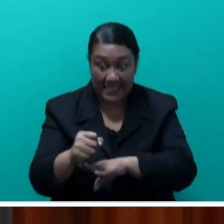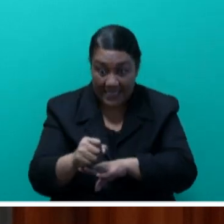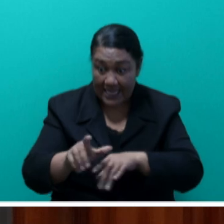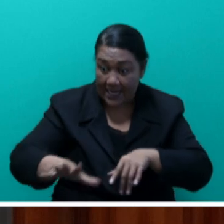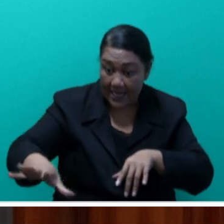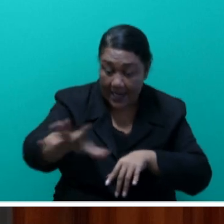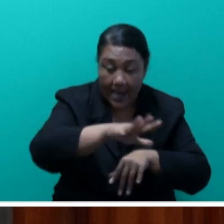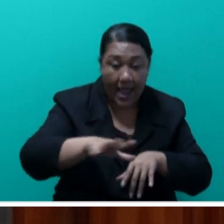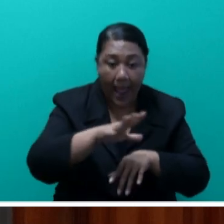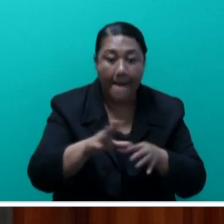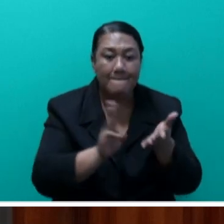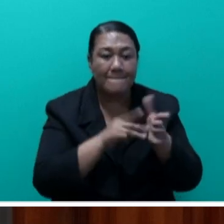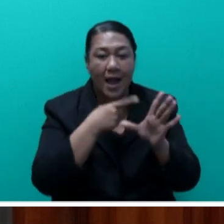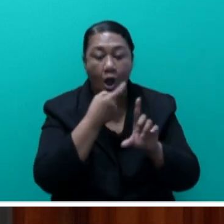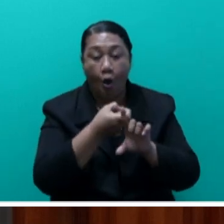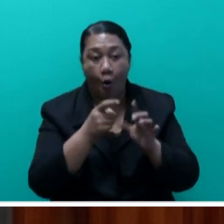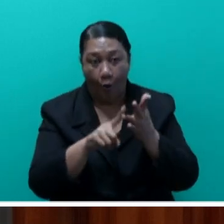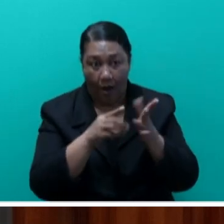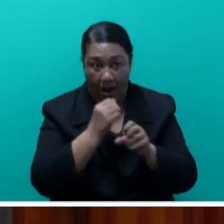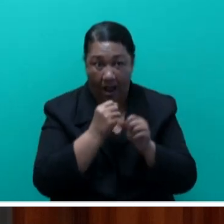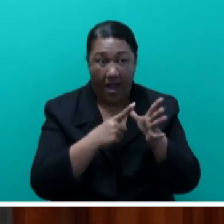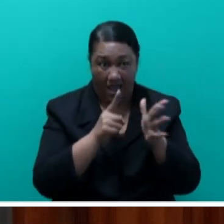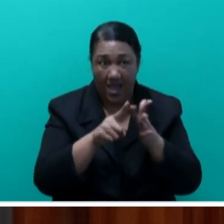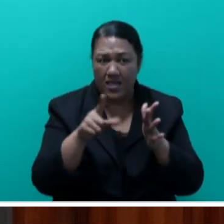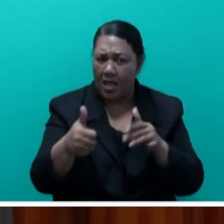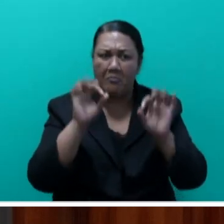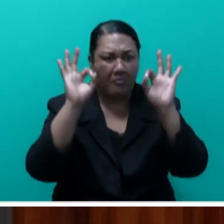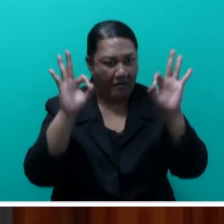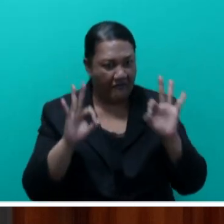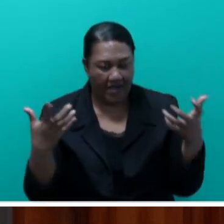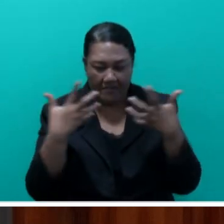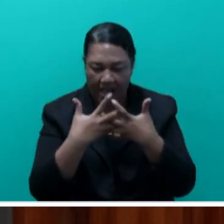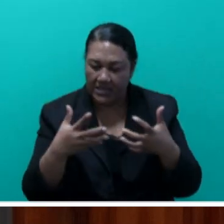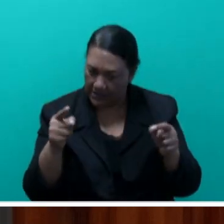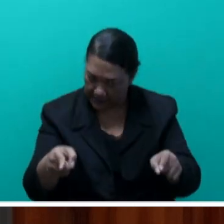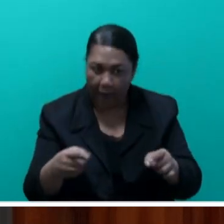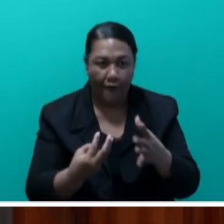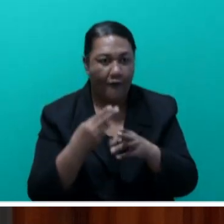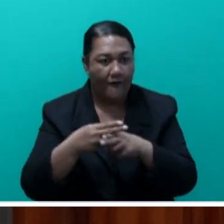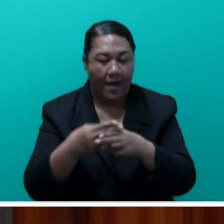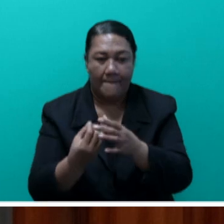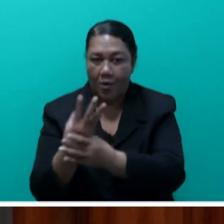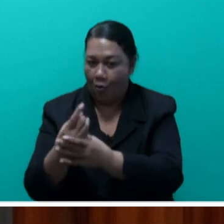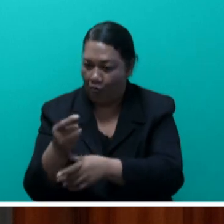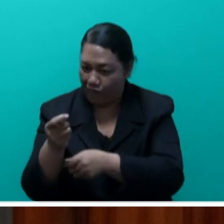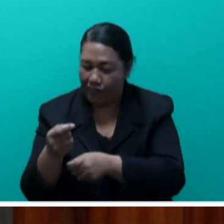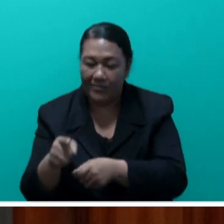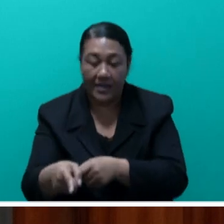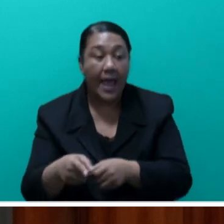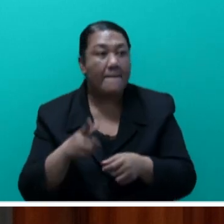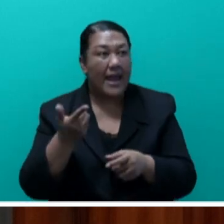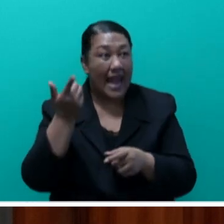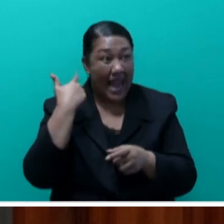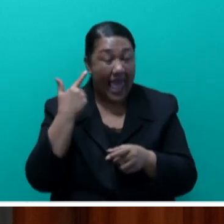Makongai Island provide an important and suitable site for fish cage culture. However, the main drawback is the lack of proper